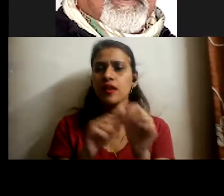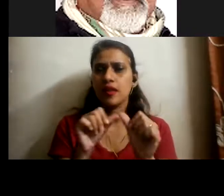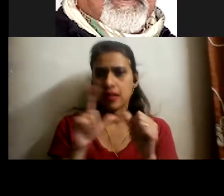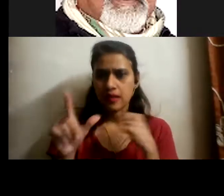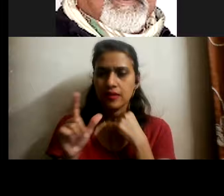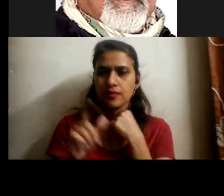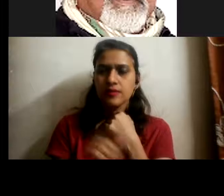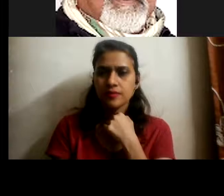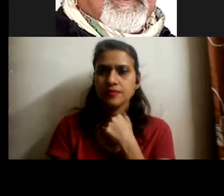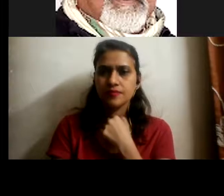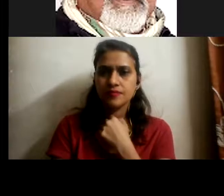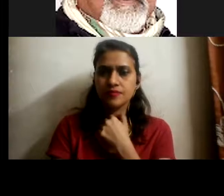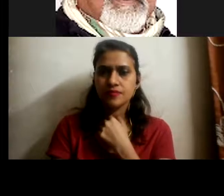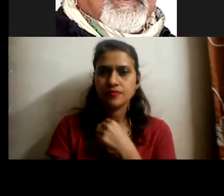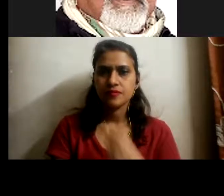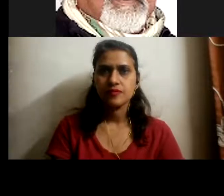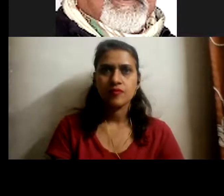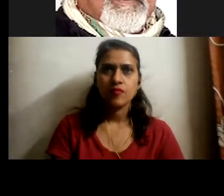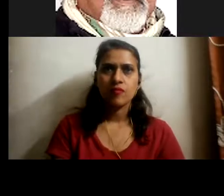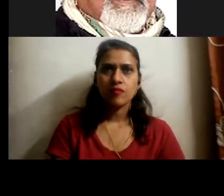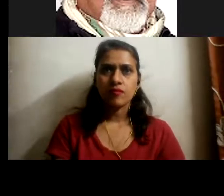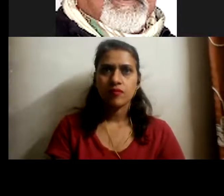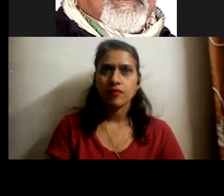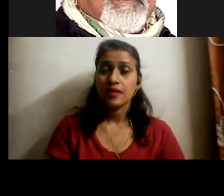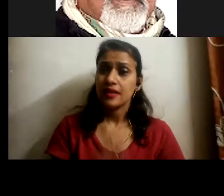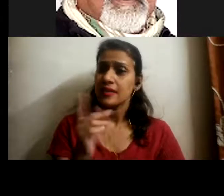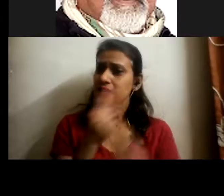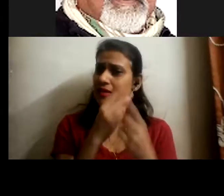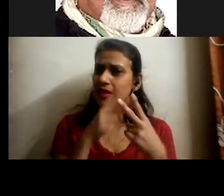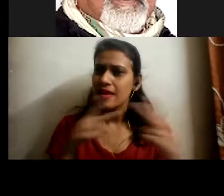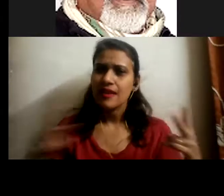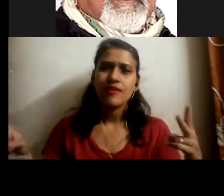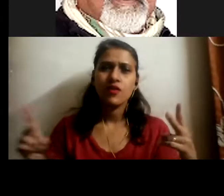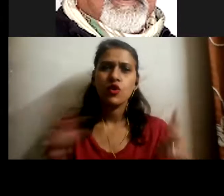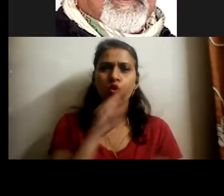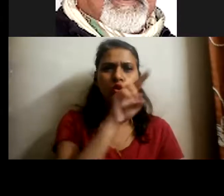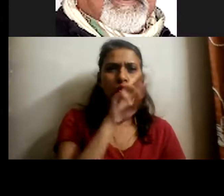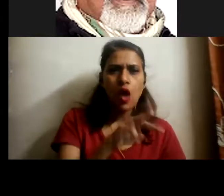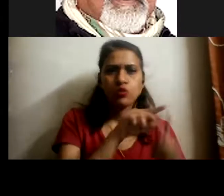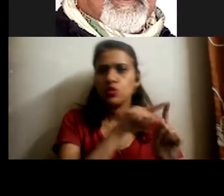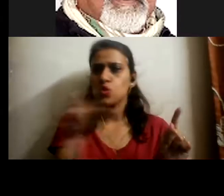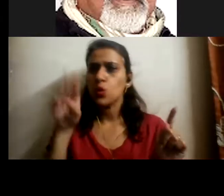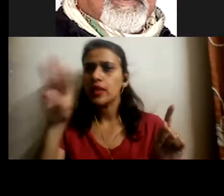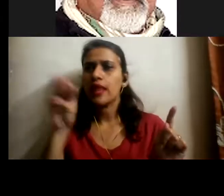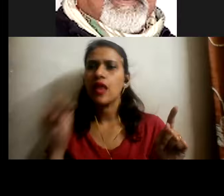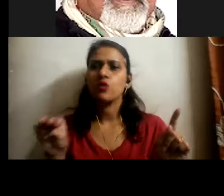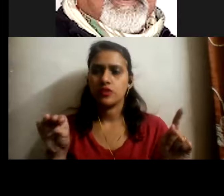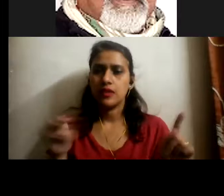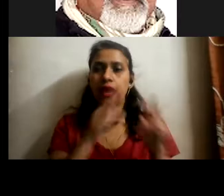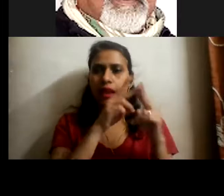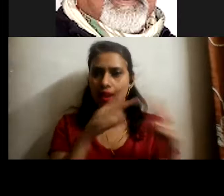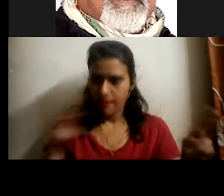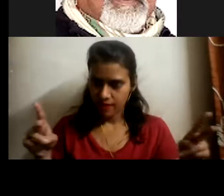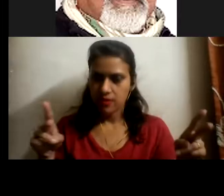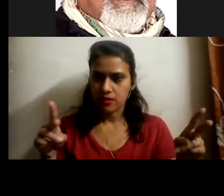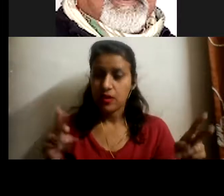guidelines that you have to follow, and usually it ranges from 2000 to 3000 words. A good one would do